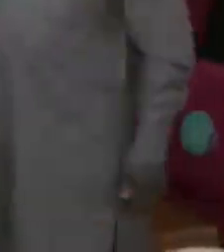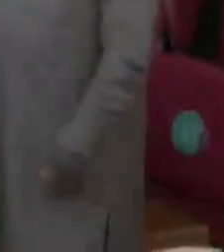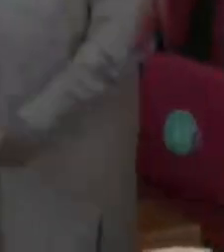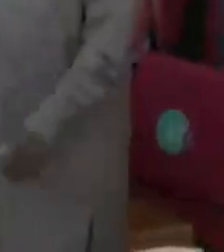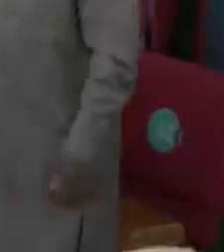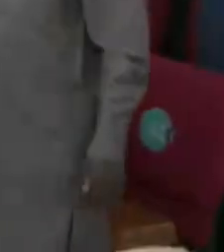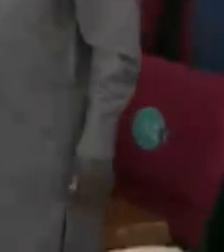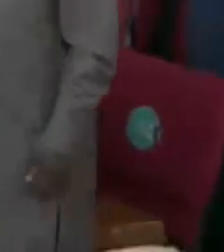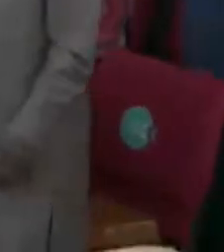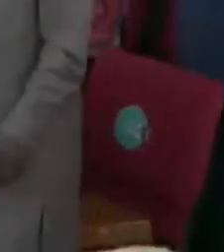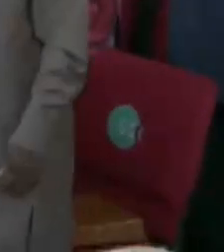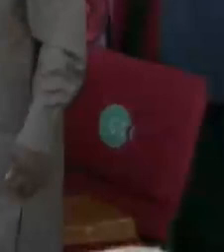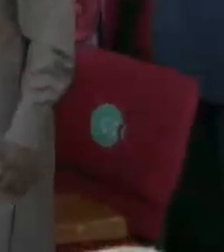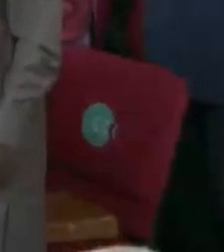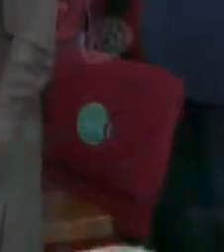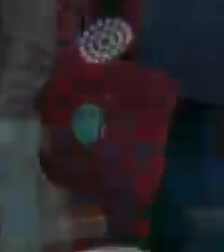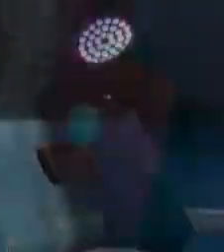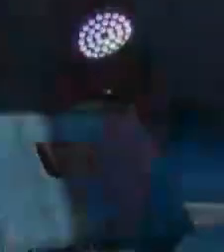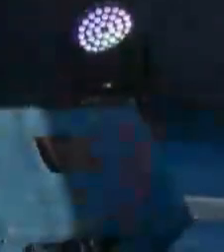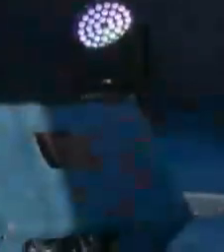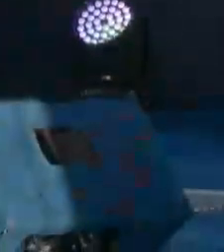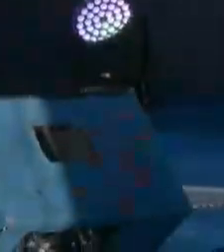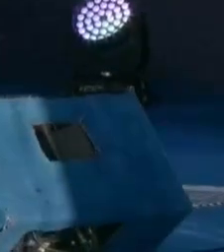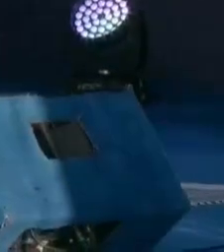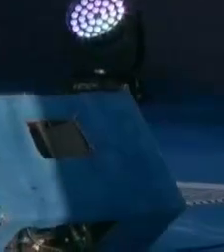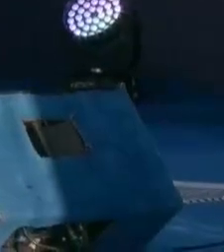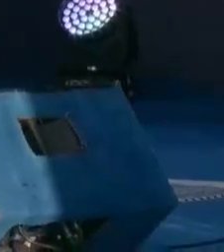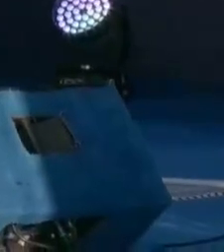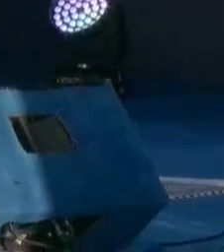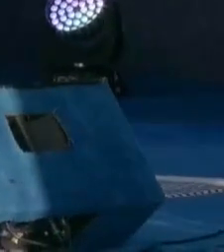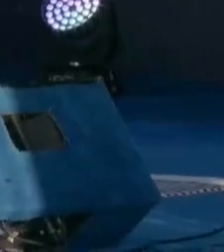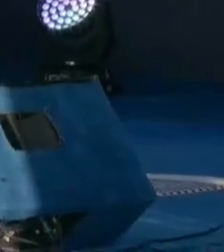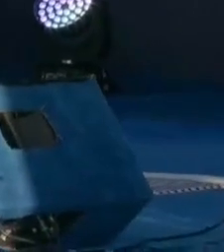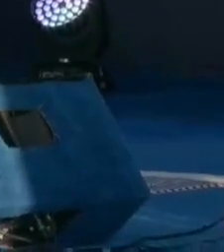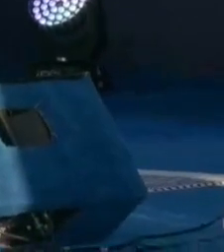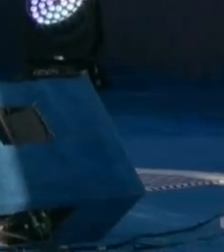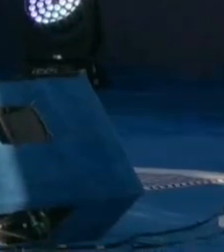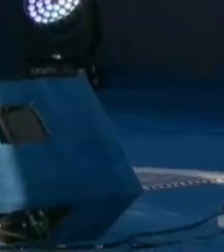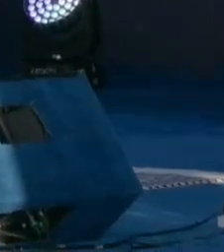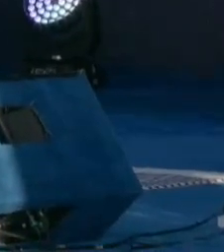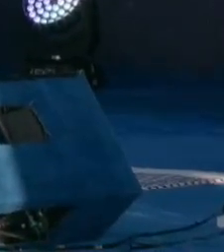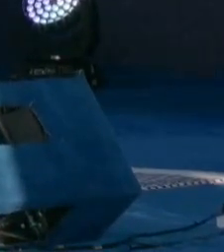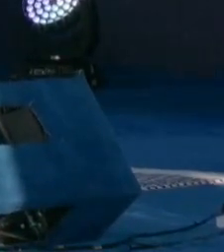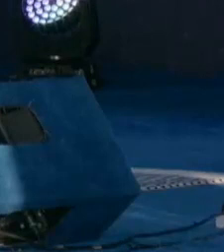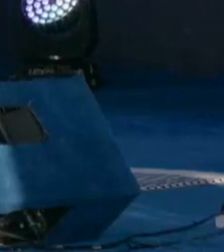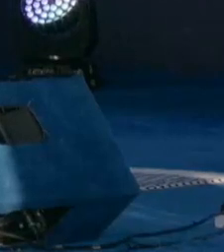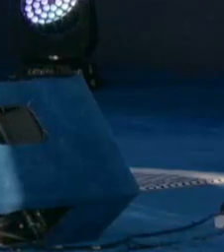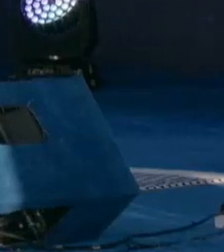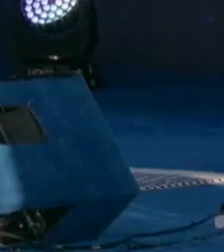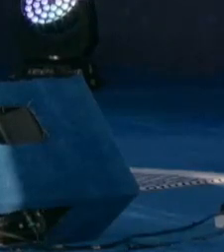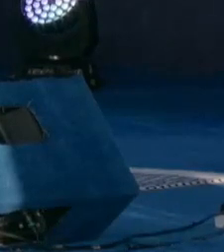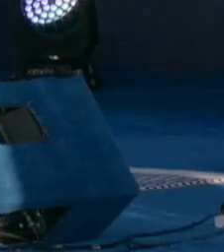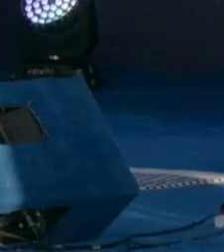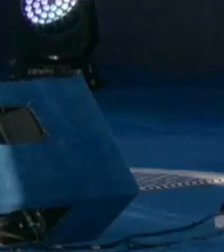I welcome everyone to this glorious event, the Ministers